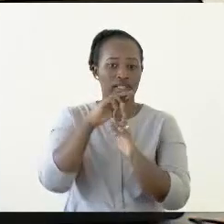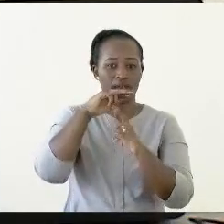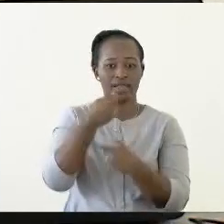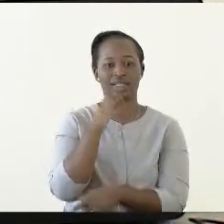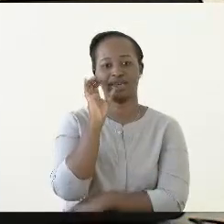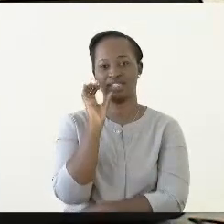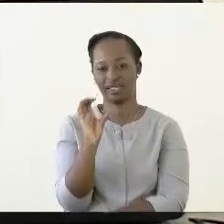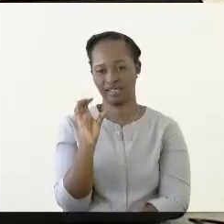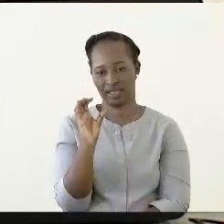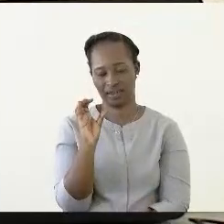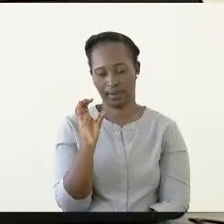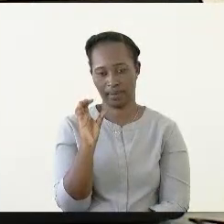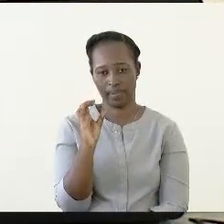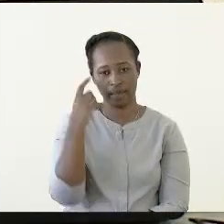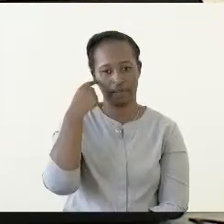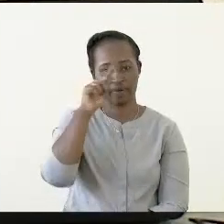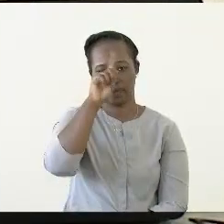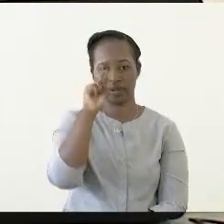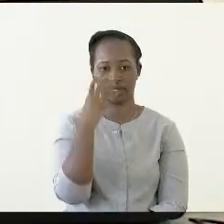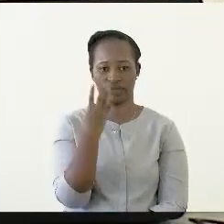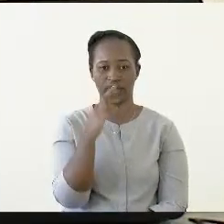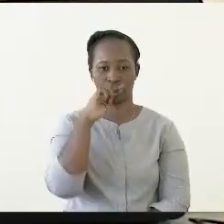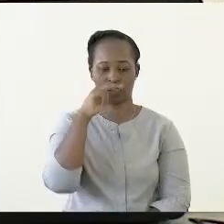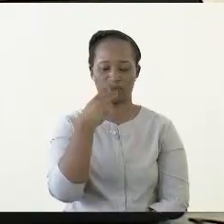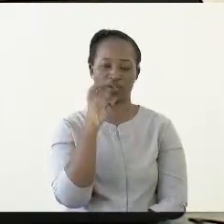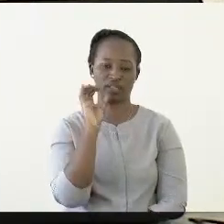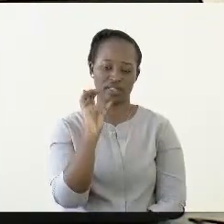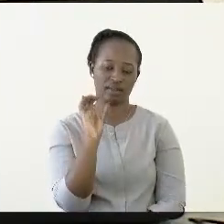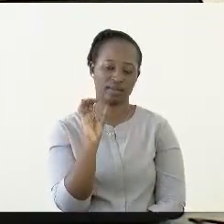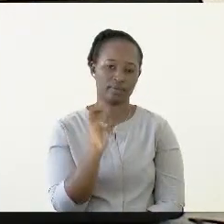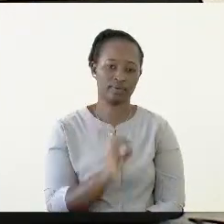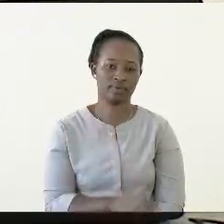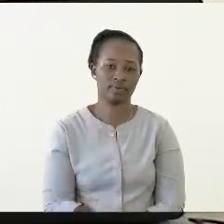C. For question number 4, the right answer is C.